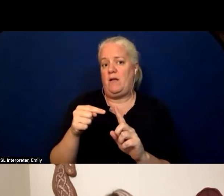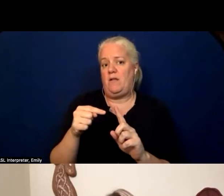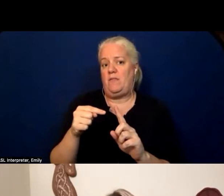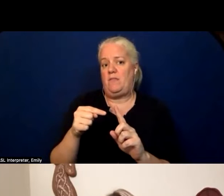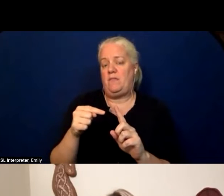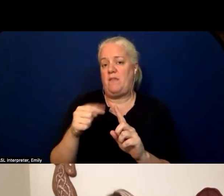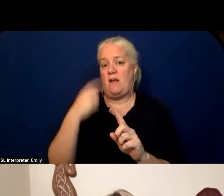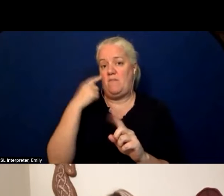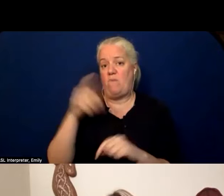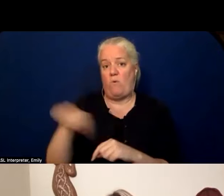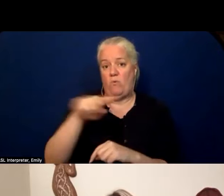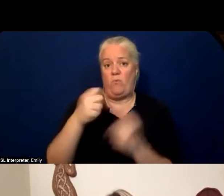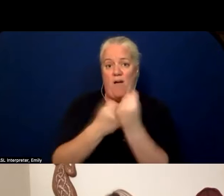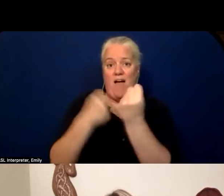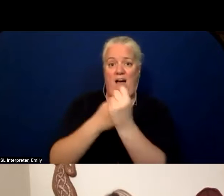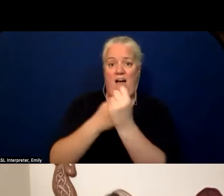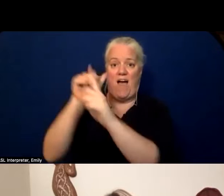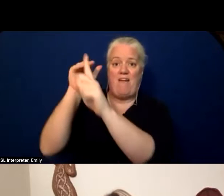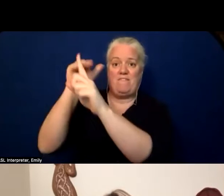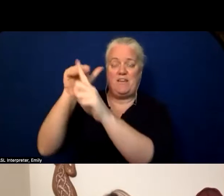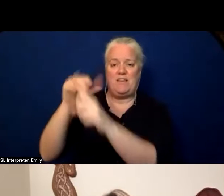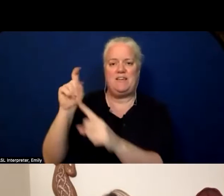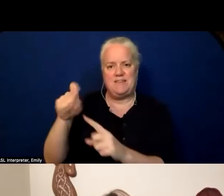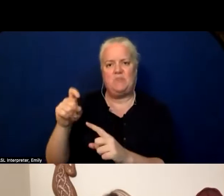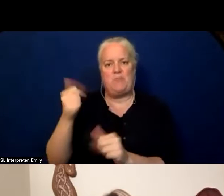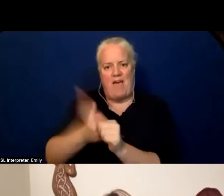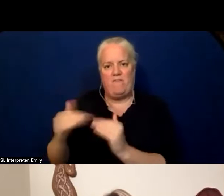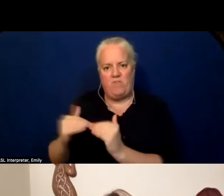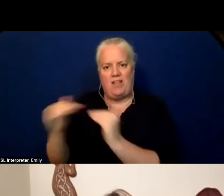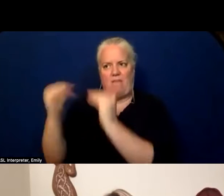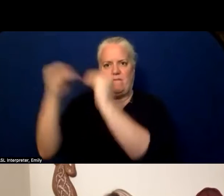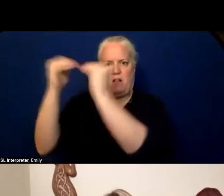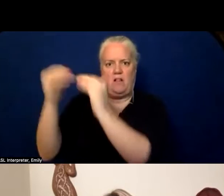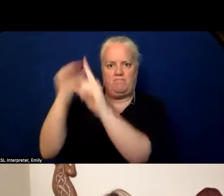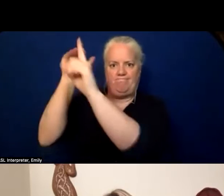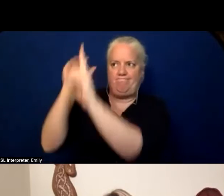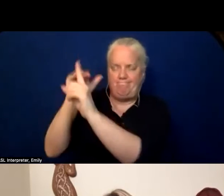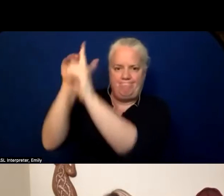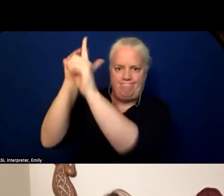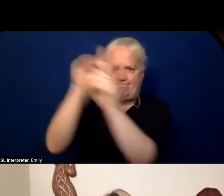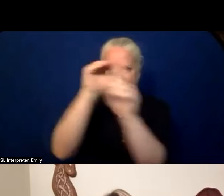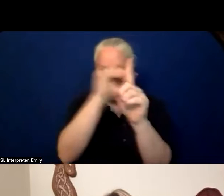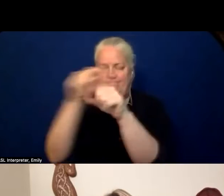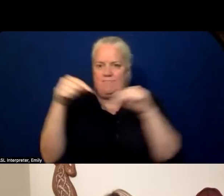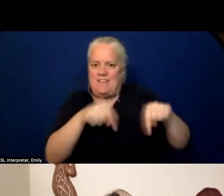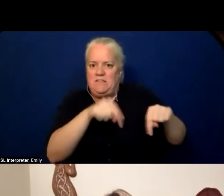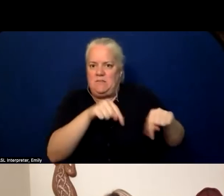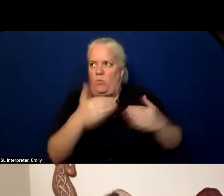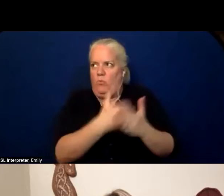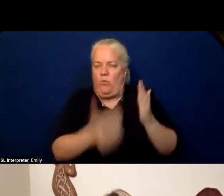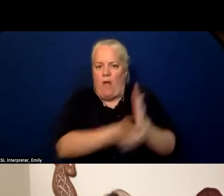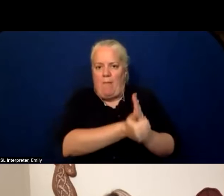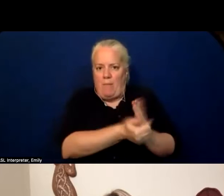advocates, reminding decision makers that this exists, right? And that they have the responsibility and duty now to